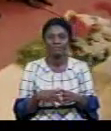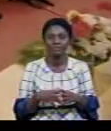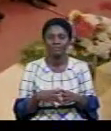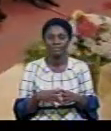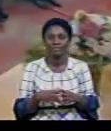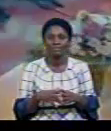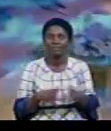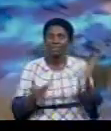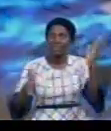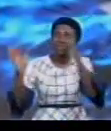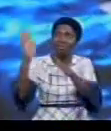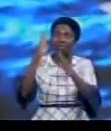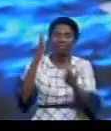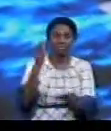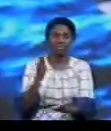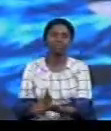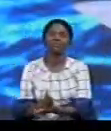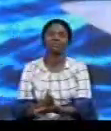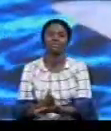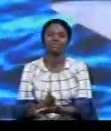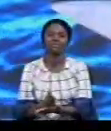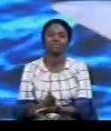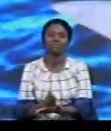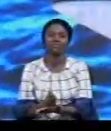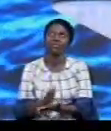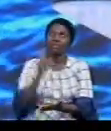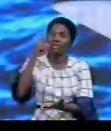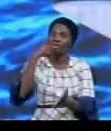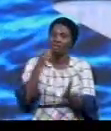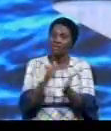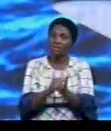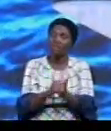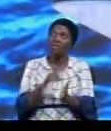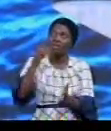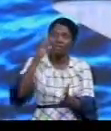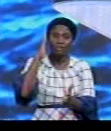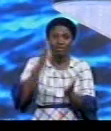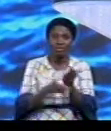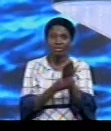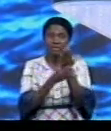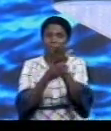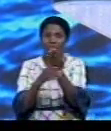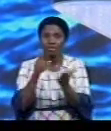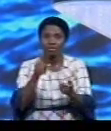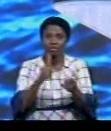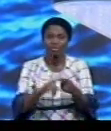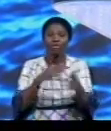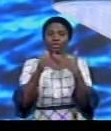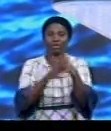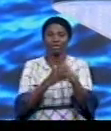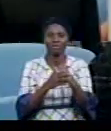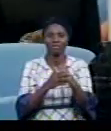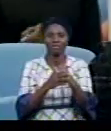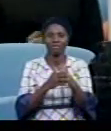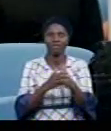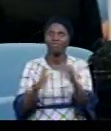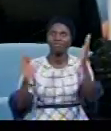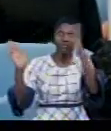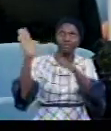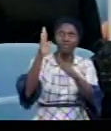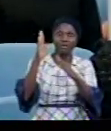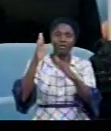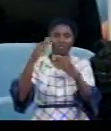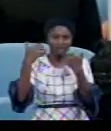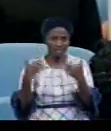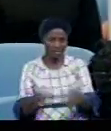Storms over. He said he'll take you to heaven. Storms over. He